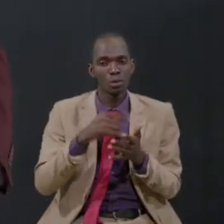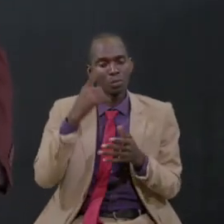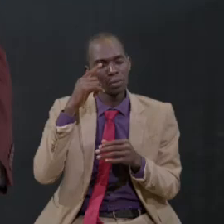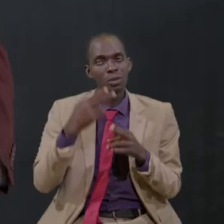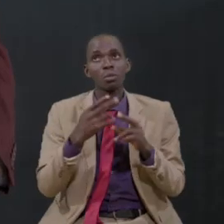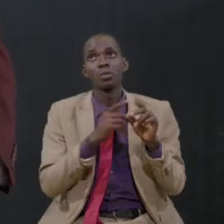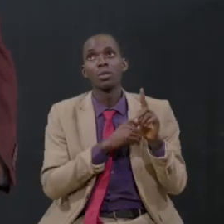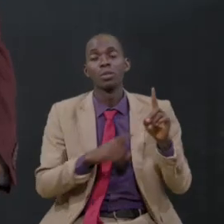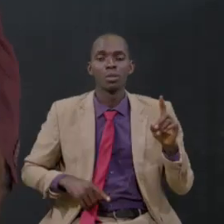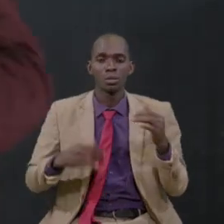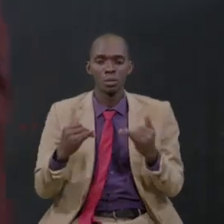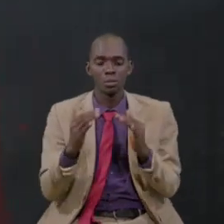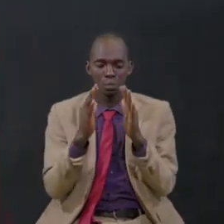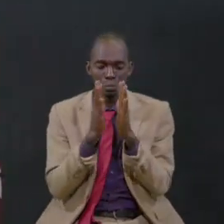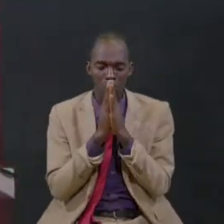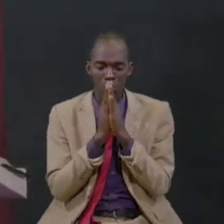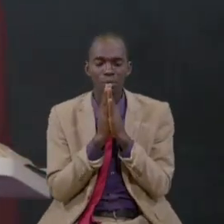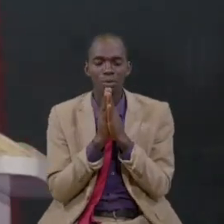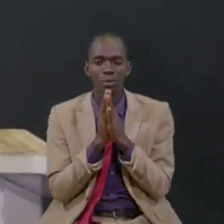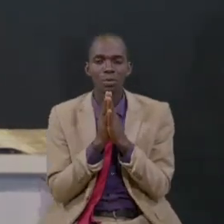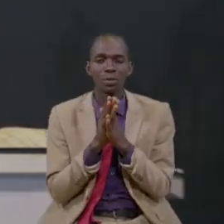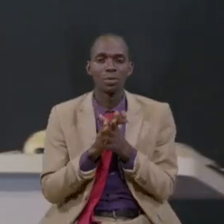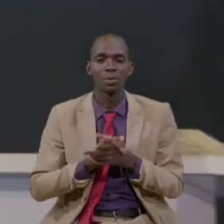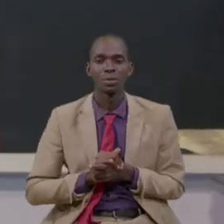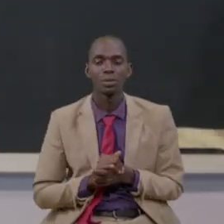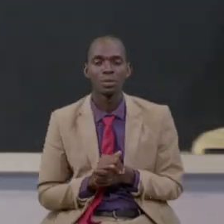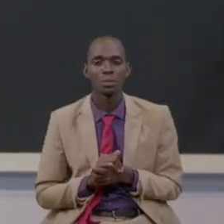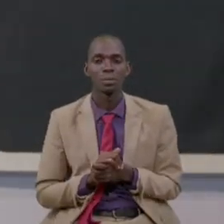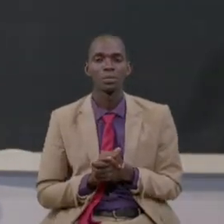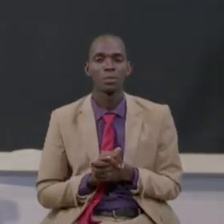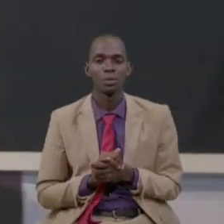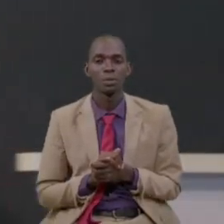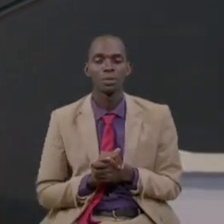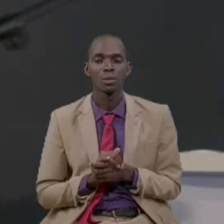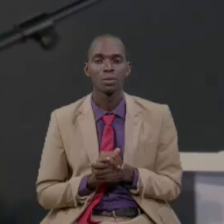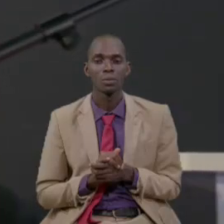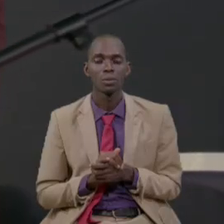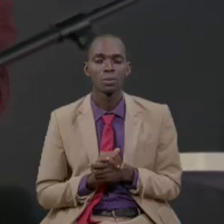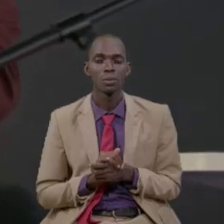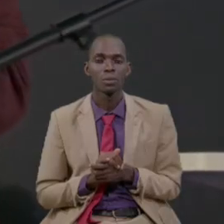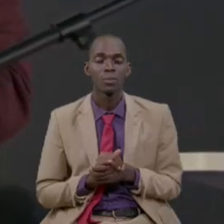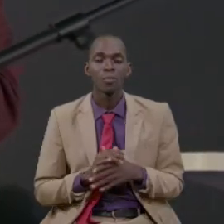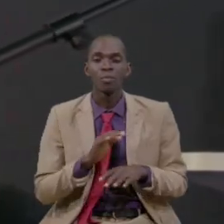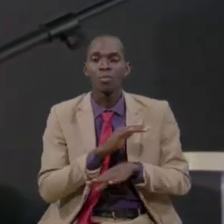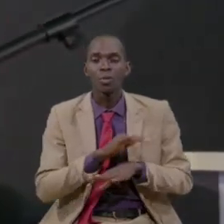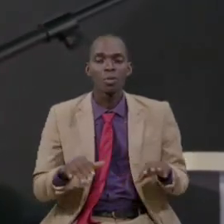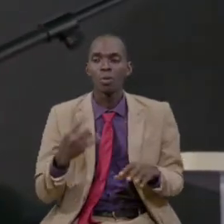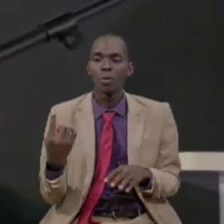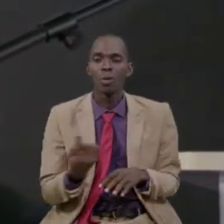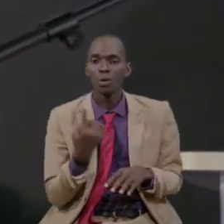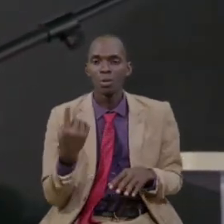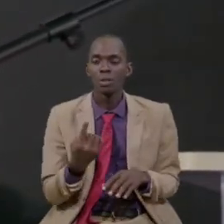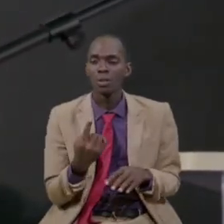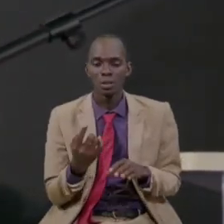mouth. Don't carry on like, you know, you have always done. Don't leave here and